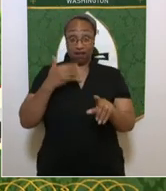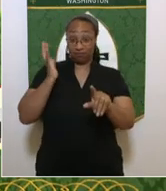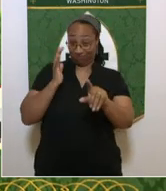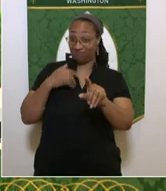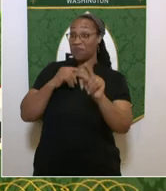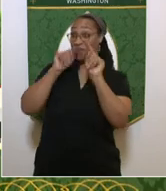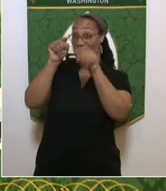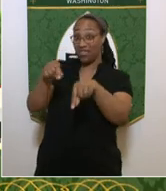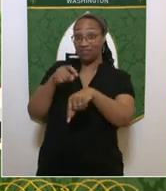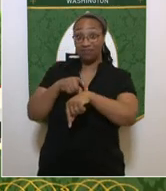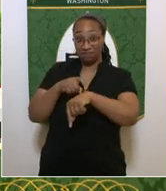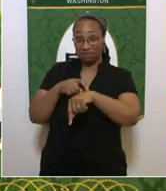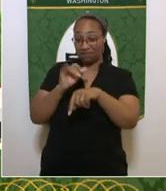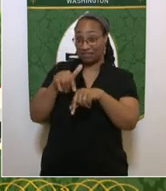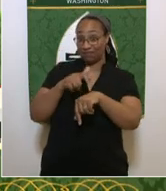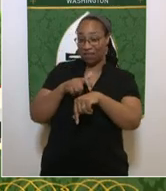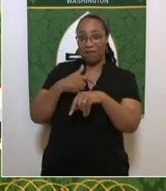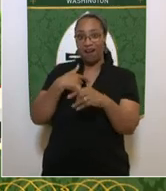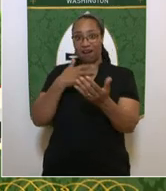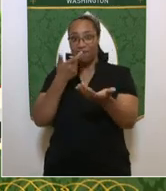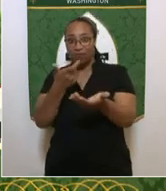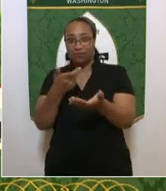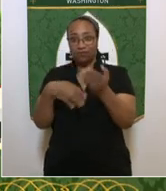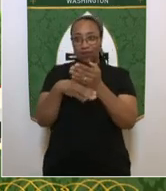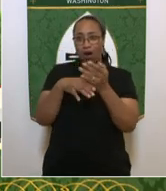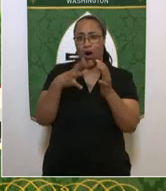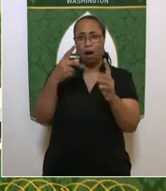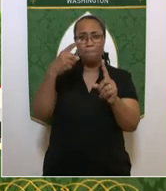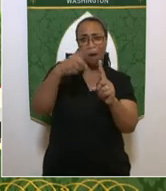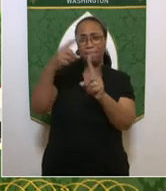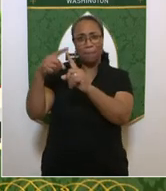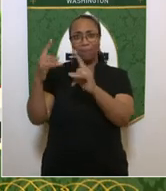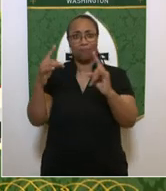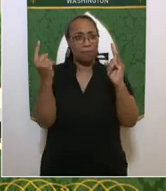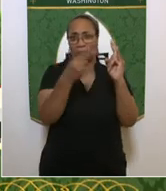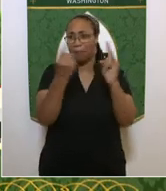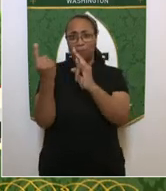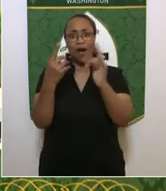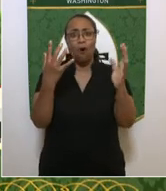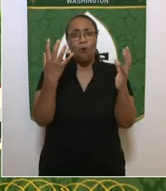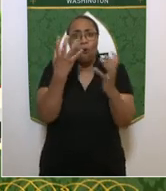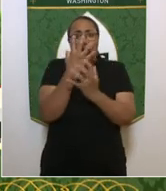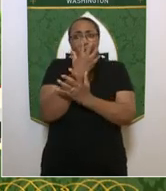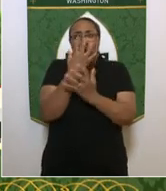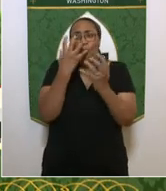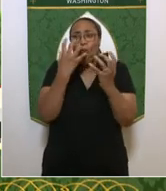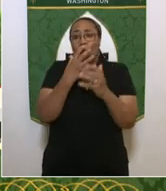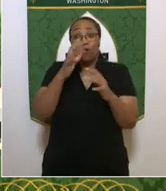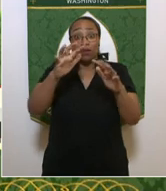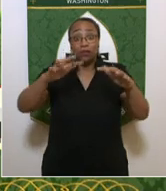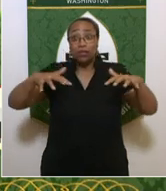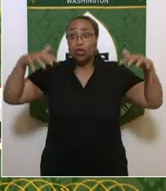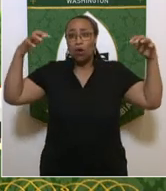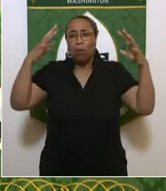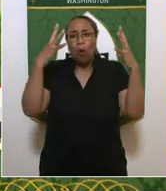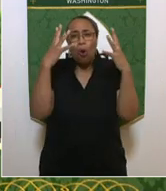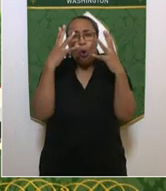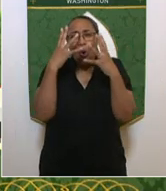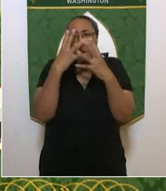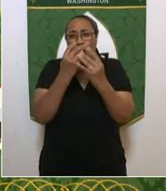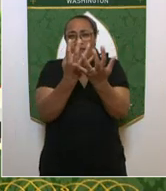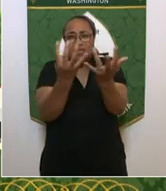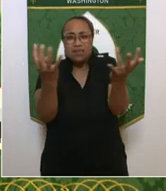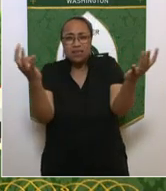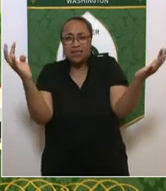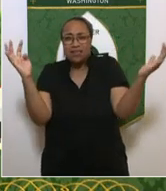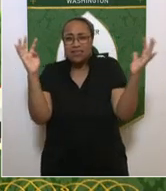I think 2 back-to-back goals. It was so exciting. We have a beautiful stadium where you can get close to the action. And we